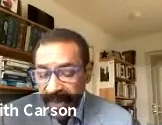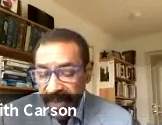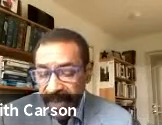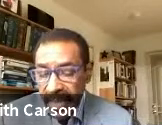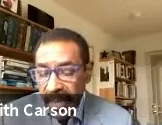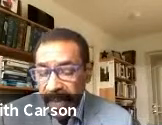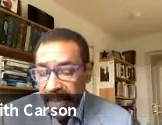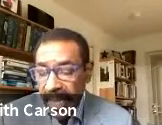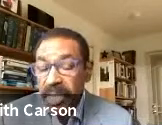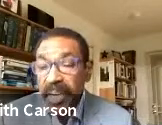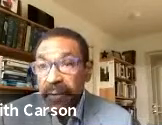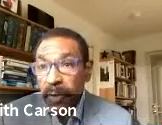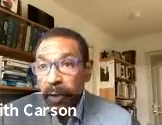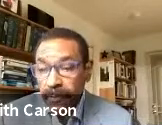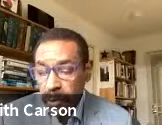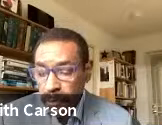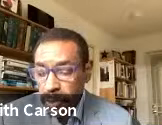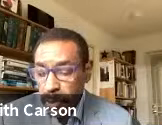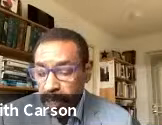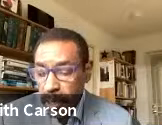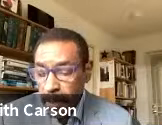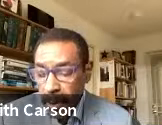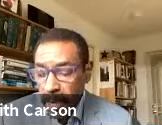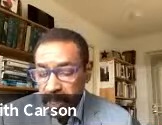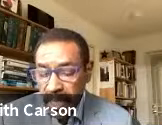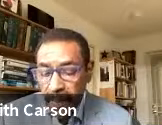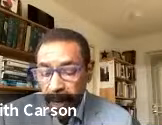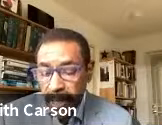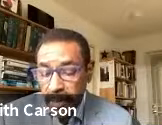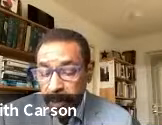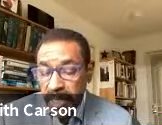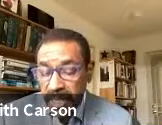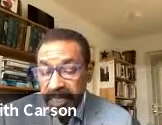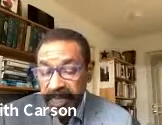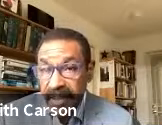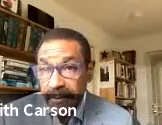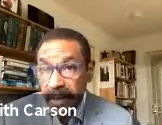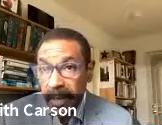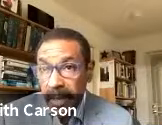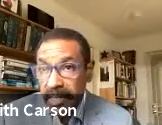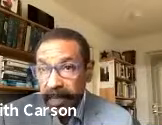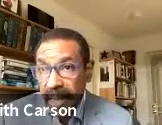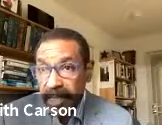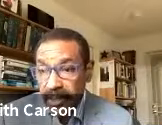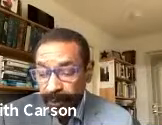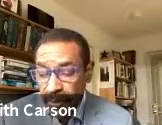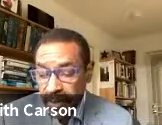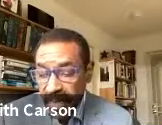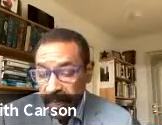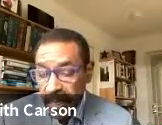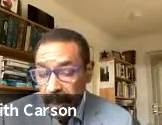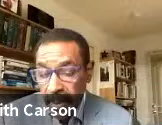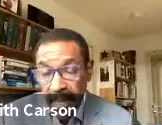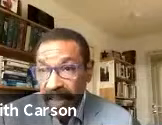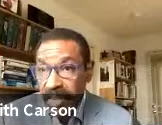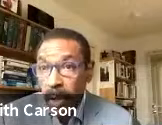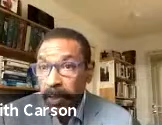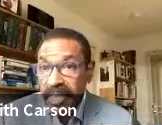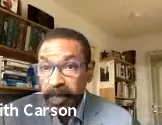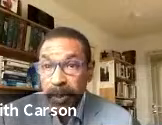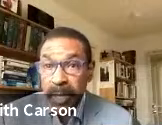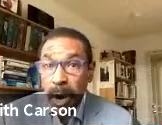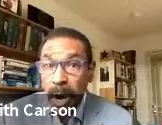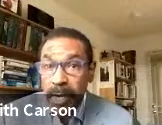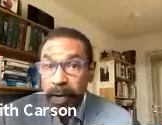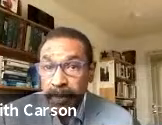by thanking each and every one of you for doing your part to keep our community safe these last 15 months. I know